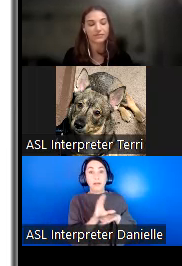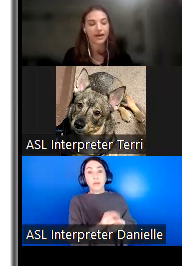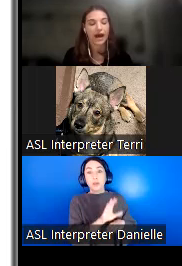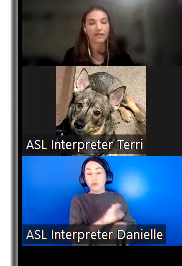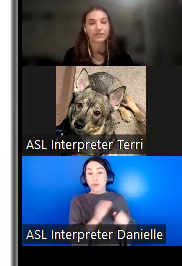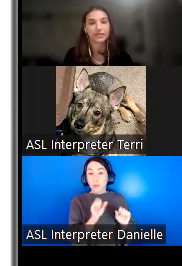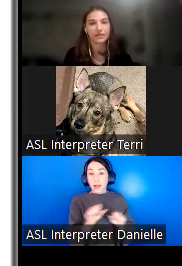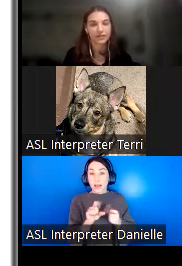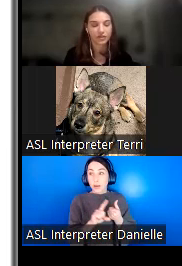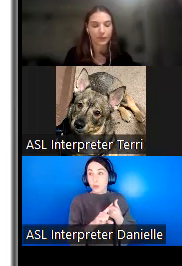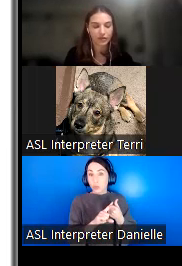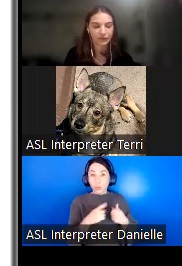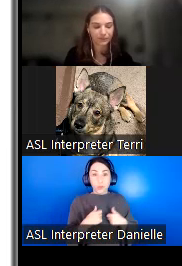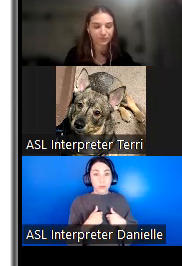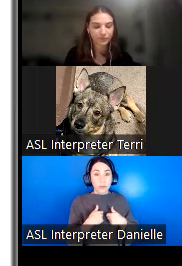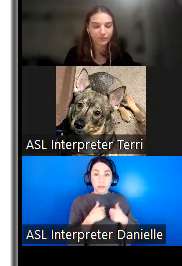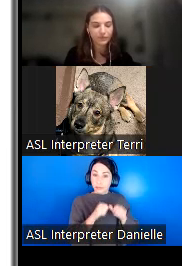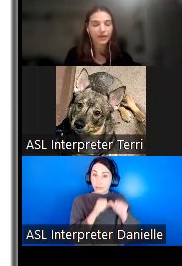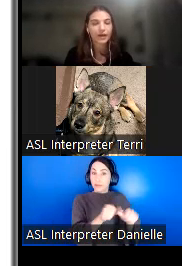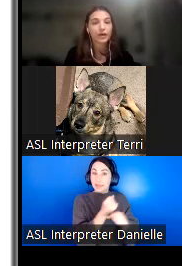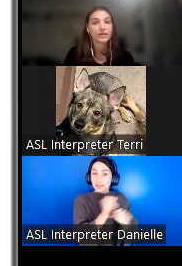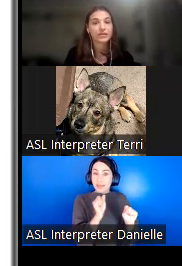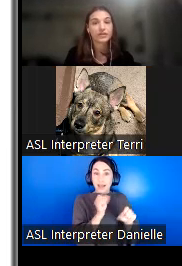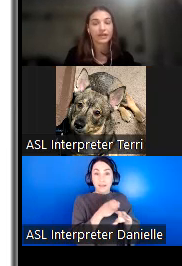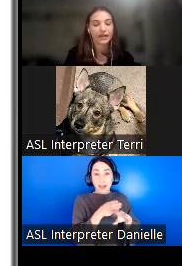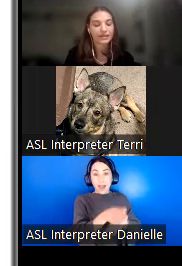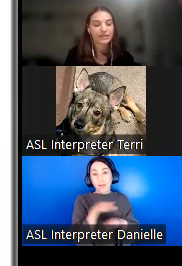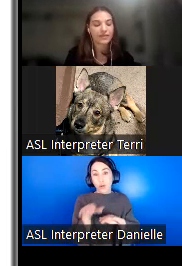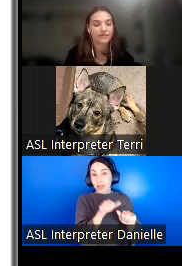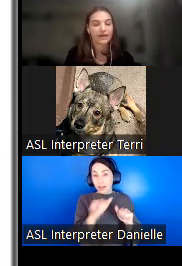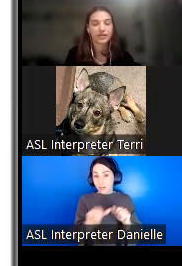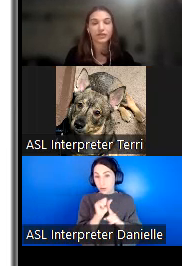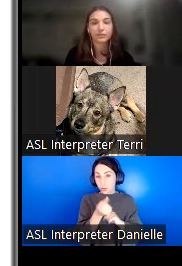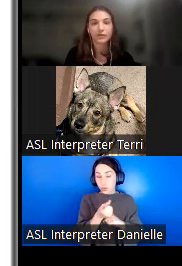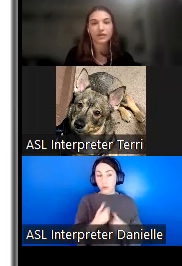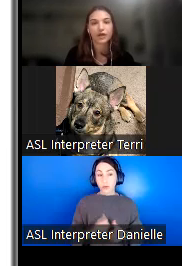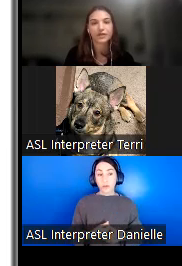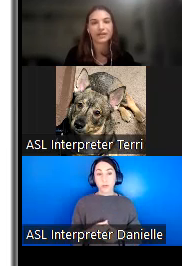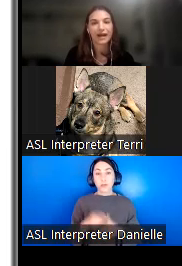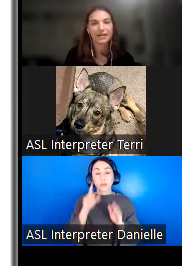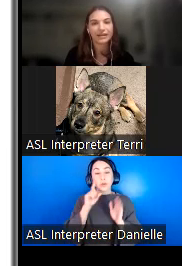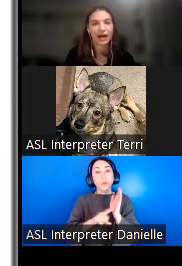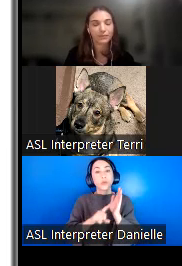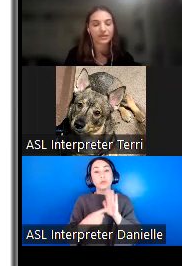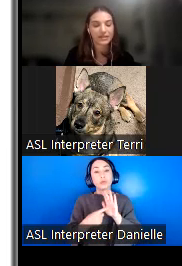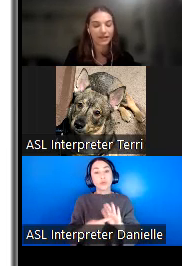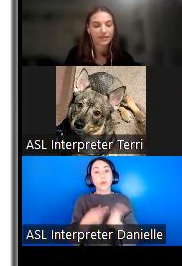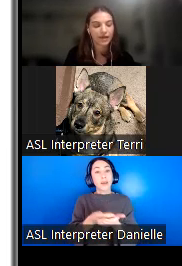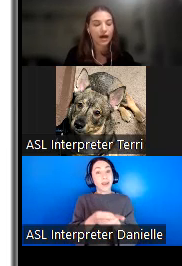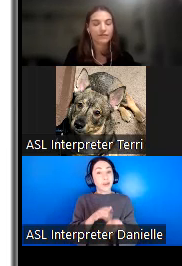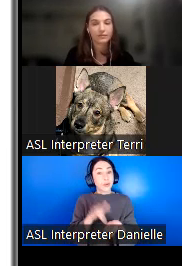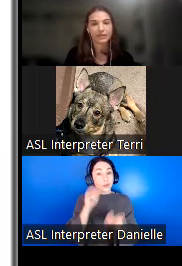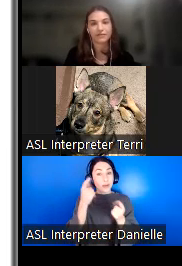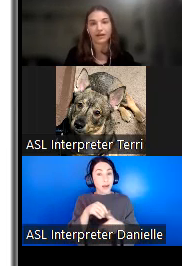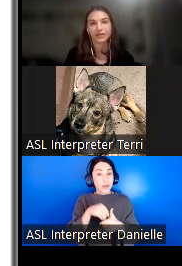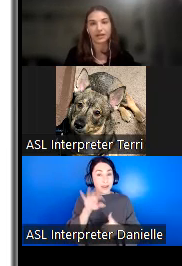stay safe after leaving the situation. Research indicates that financial abuse occurs in